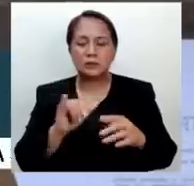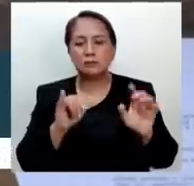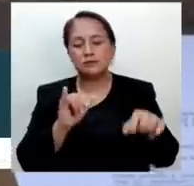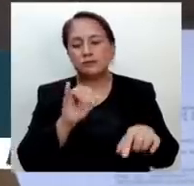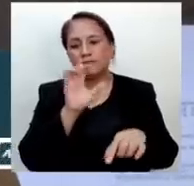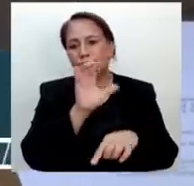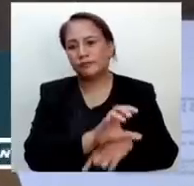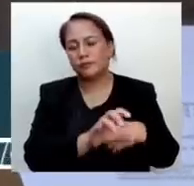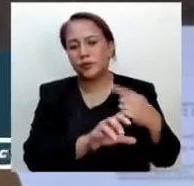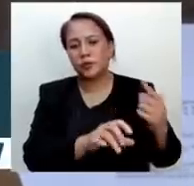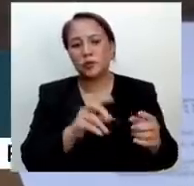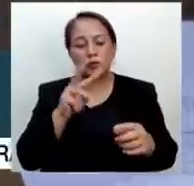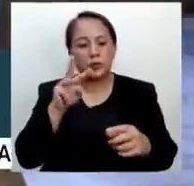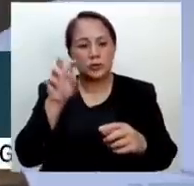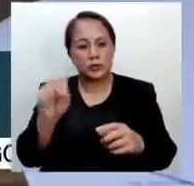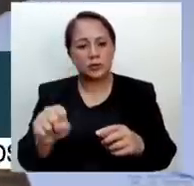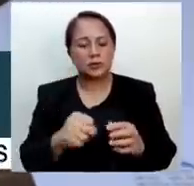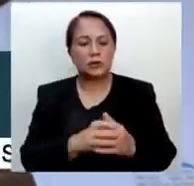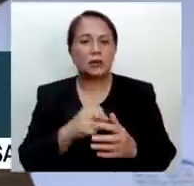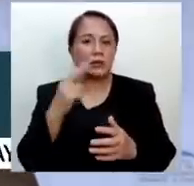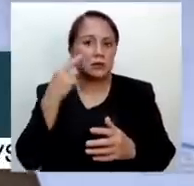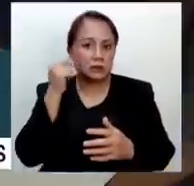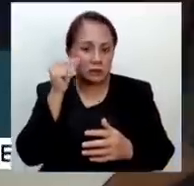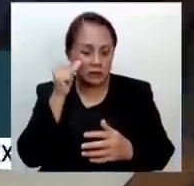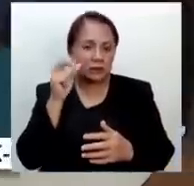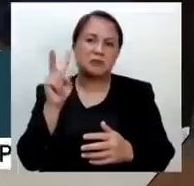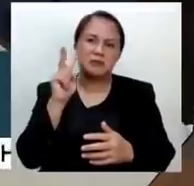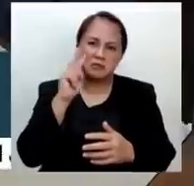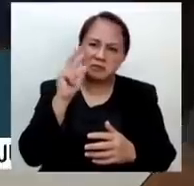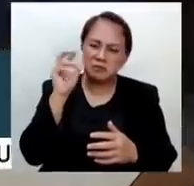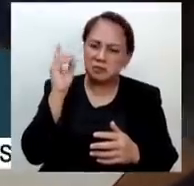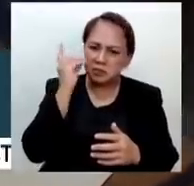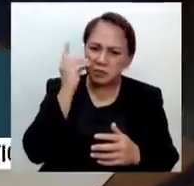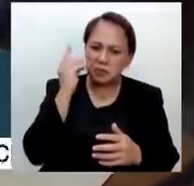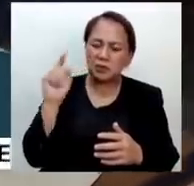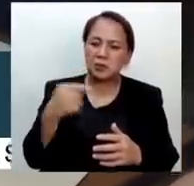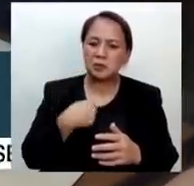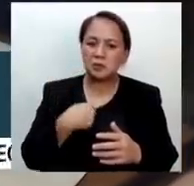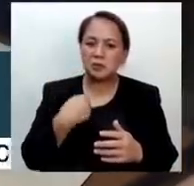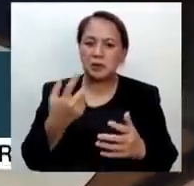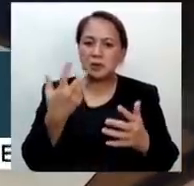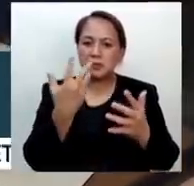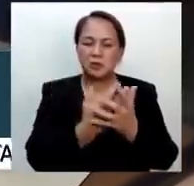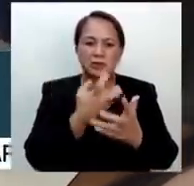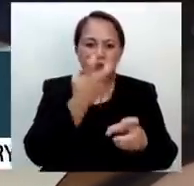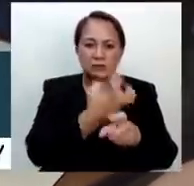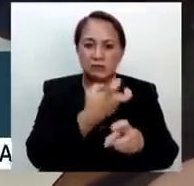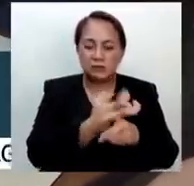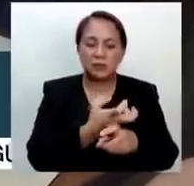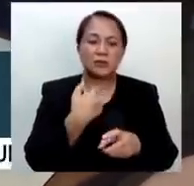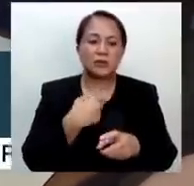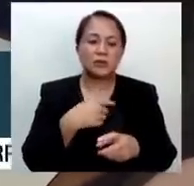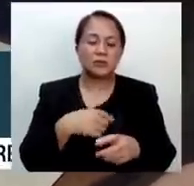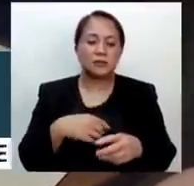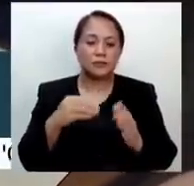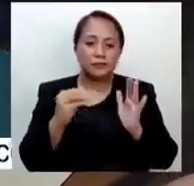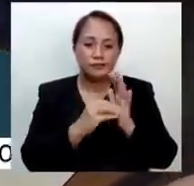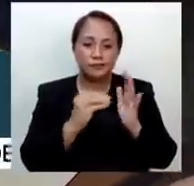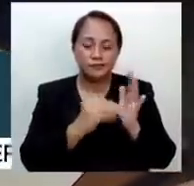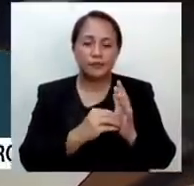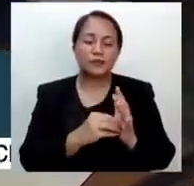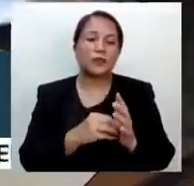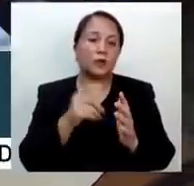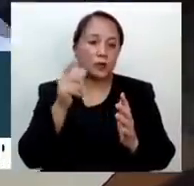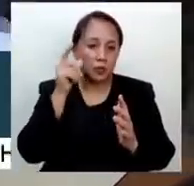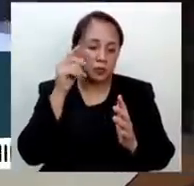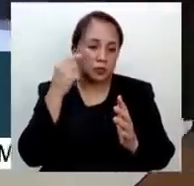Deputy Directors Rachel Angeles and Vicente de Guzman, who supposedly made his detention difficult, Prosecutor Lawrence Joseph Taliping, who